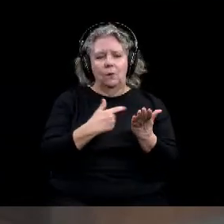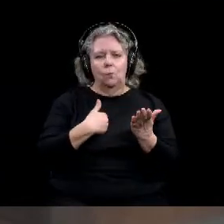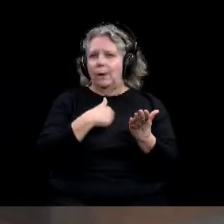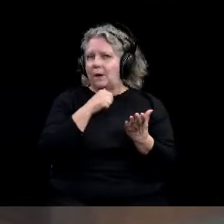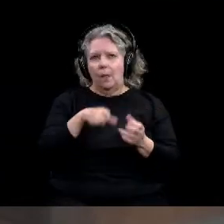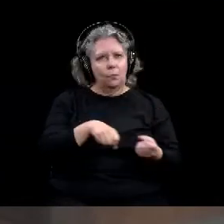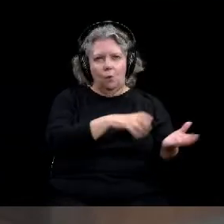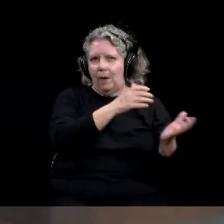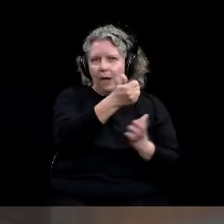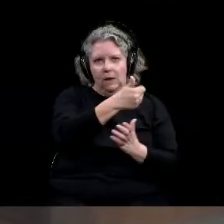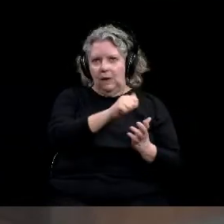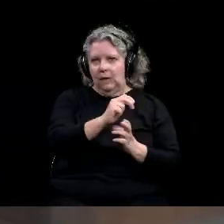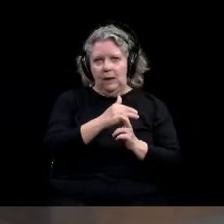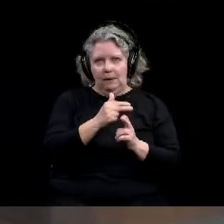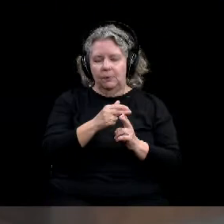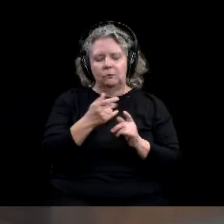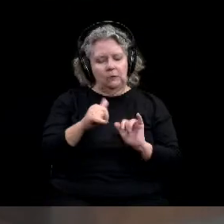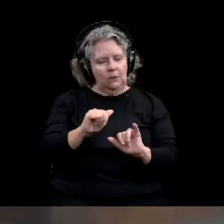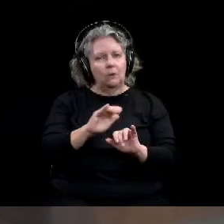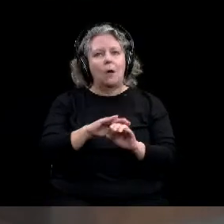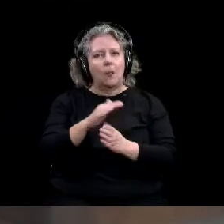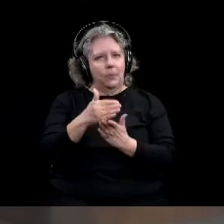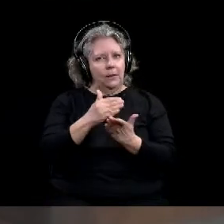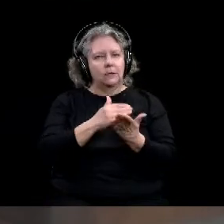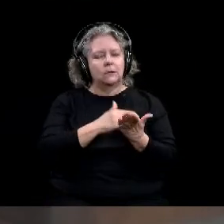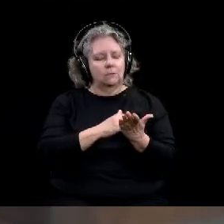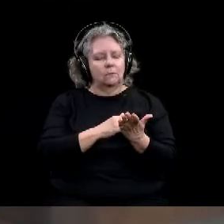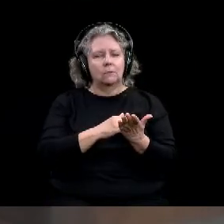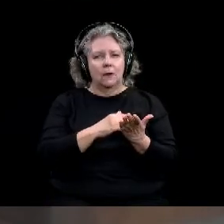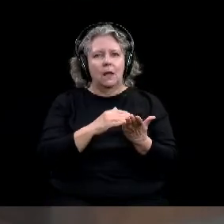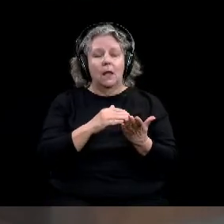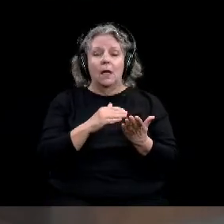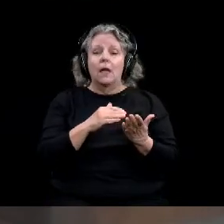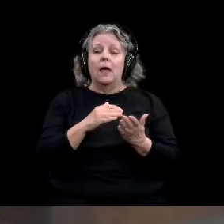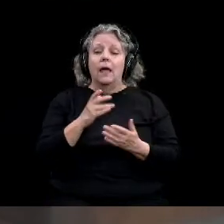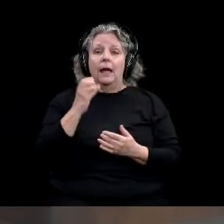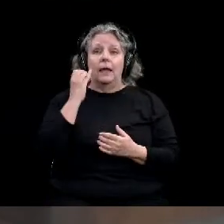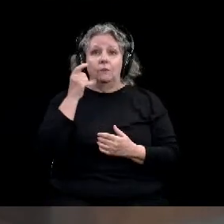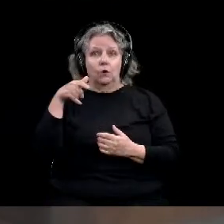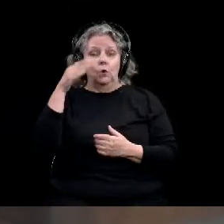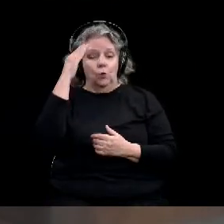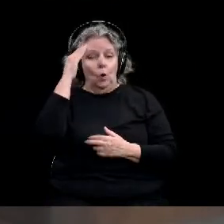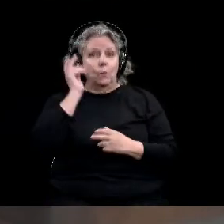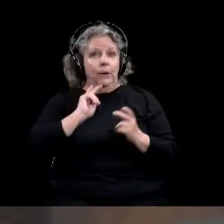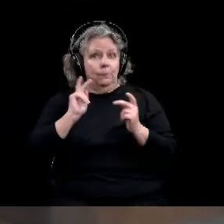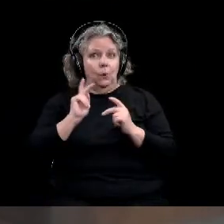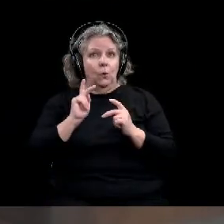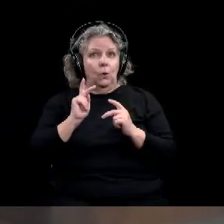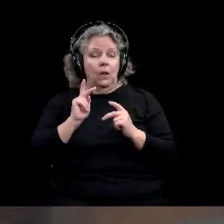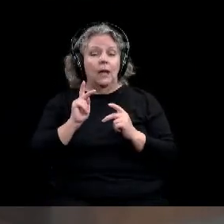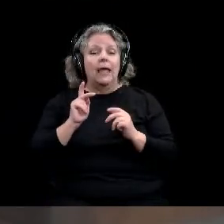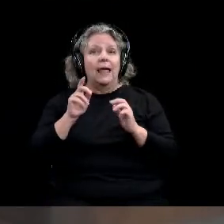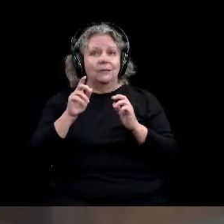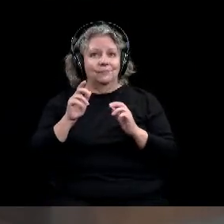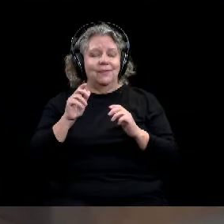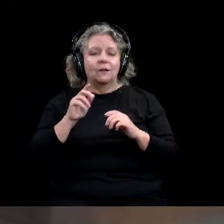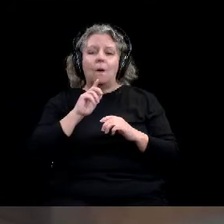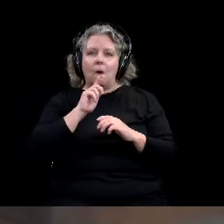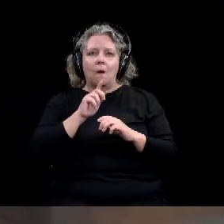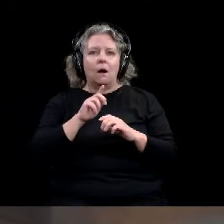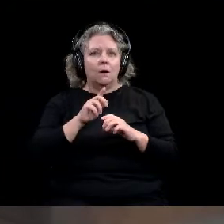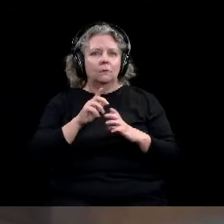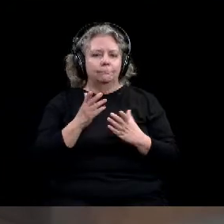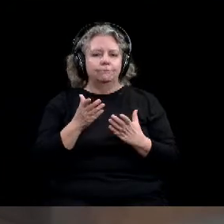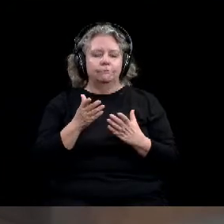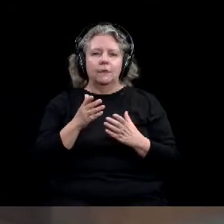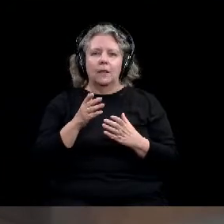continue to encourage those you know who are eligible for the vaccine to get on the wait list and help them. You can help them. If you know someone who